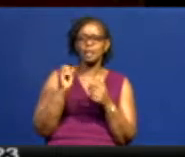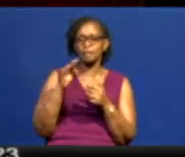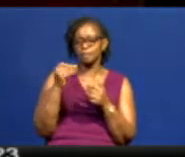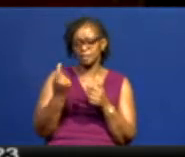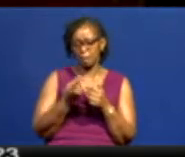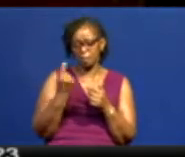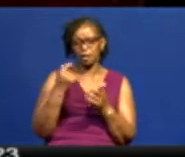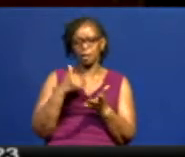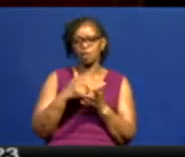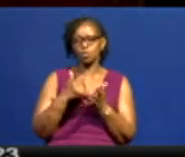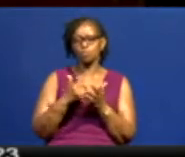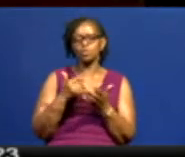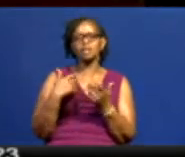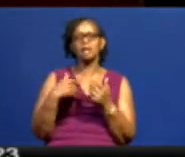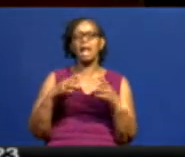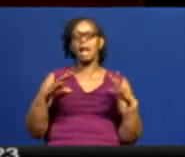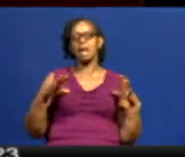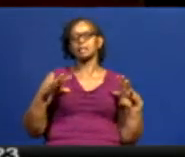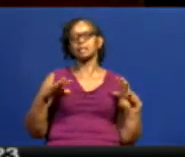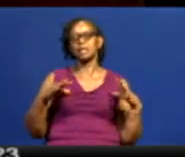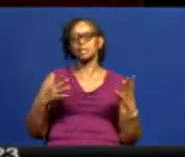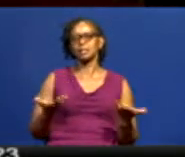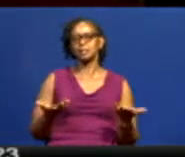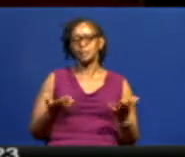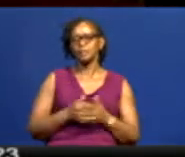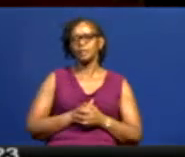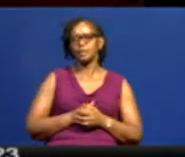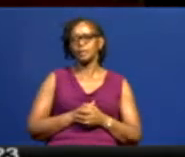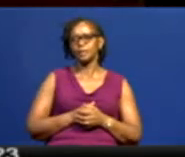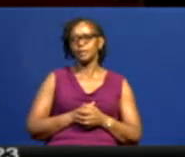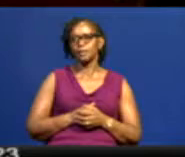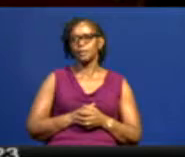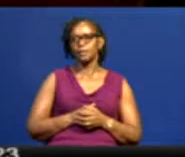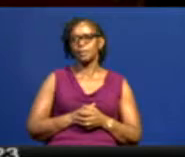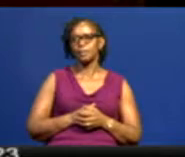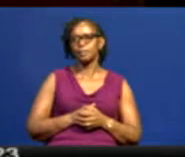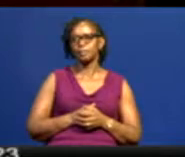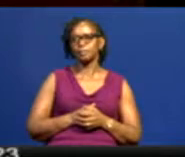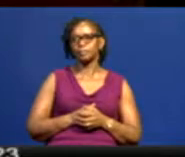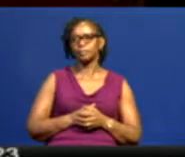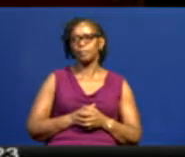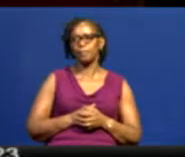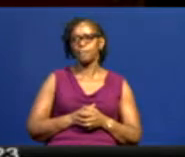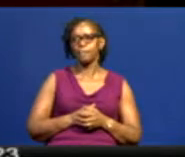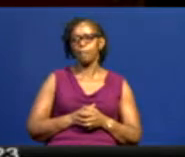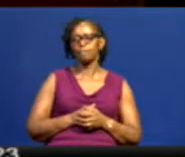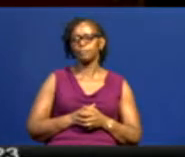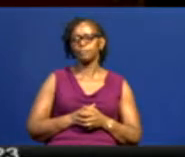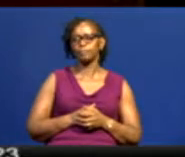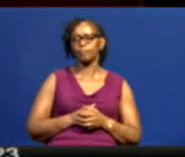or what we call like syntax. So the amendments that